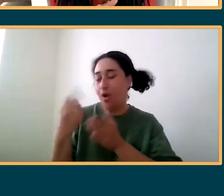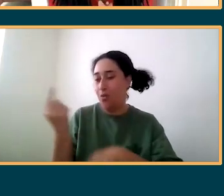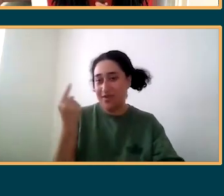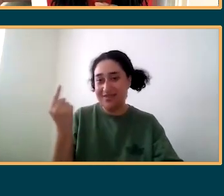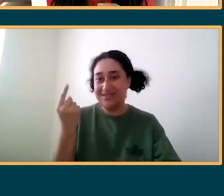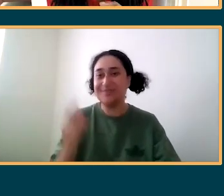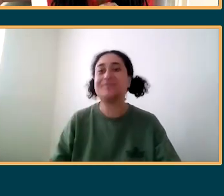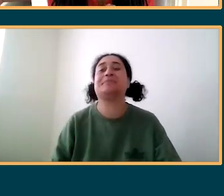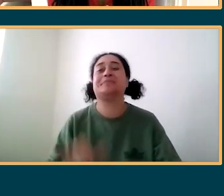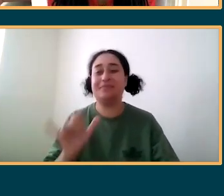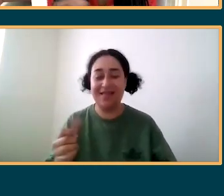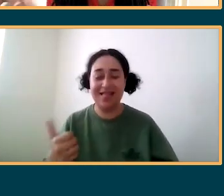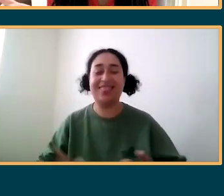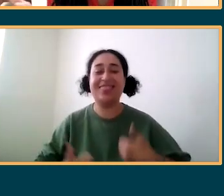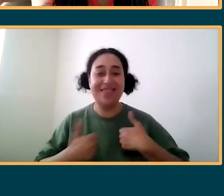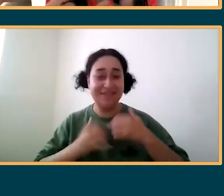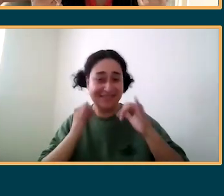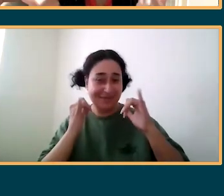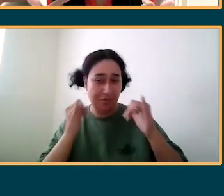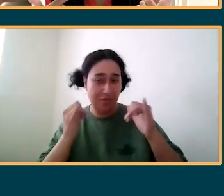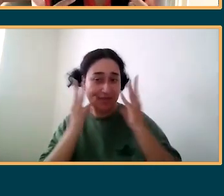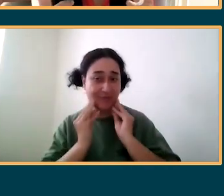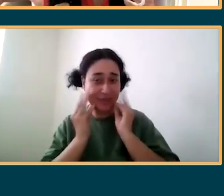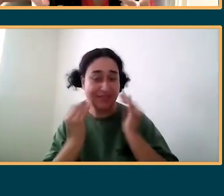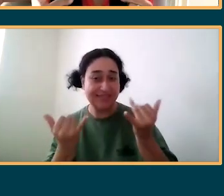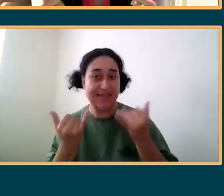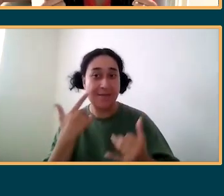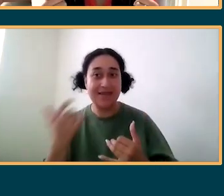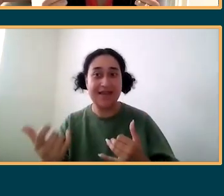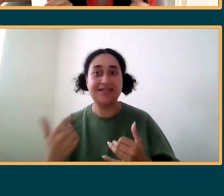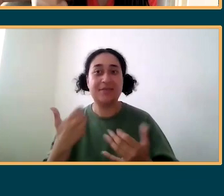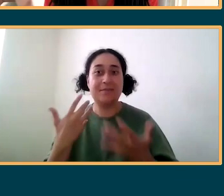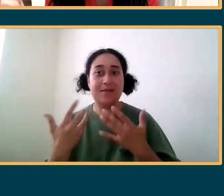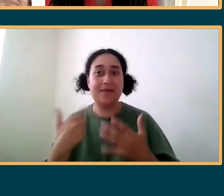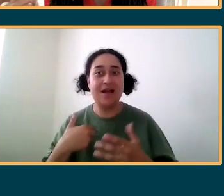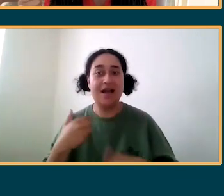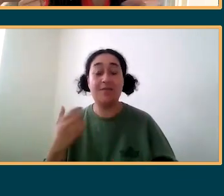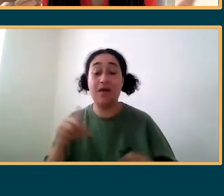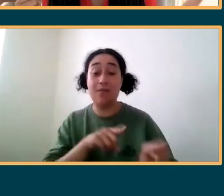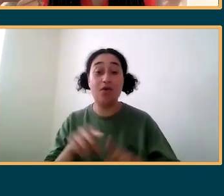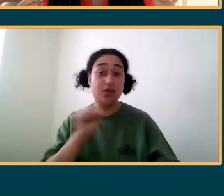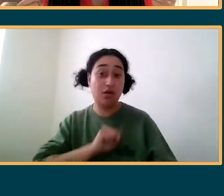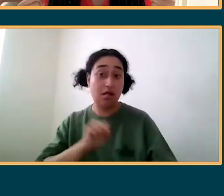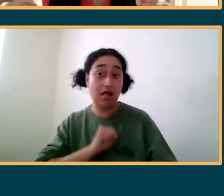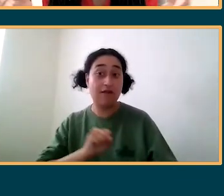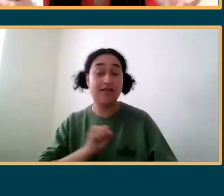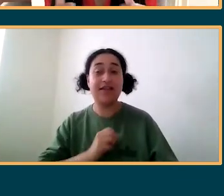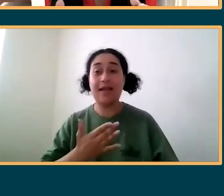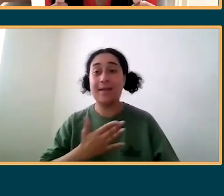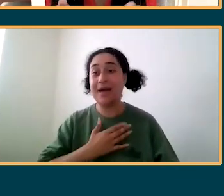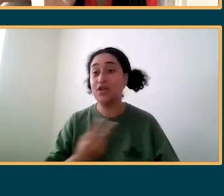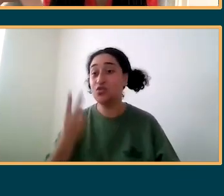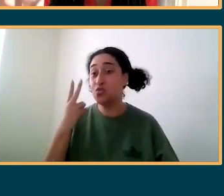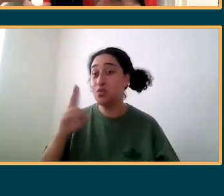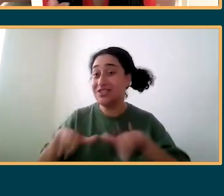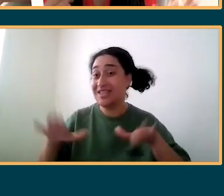living parallel lives today because at any time I may also cough from getting over a cold, and T'Challa and two small humans might come